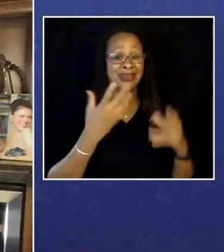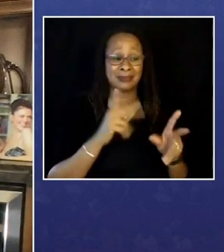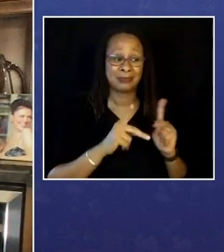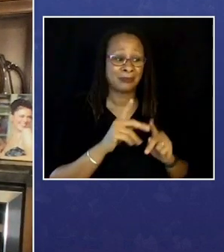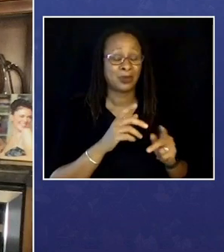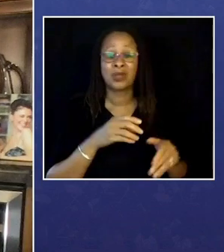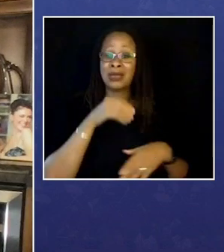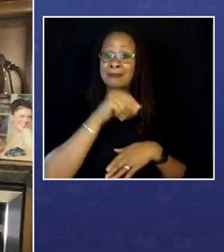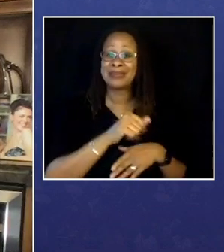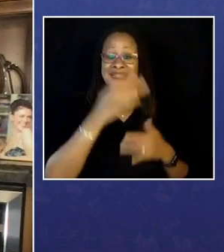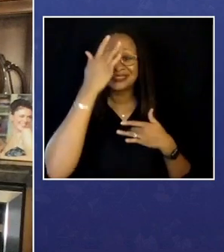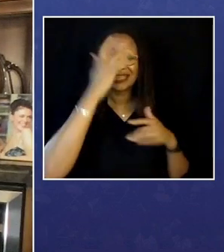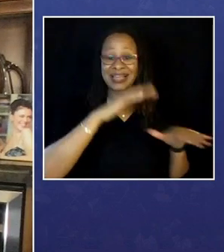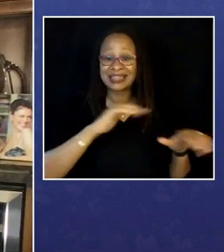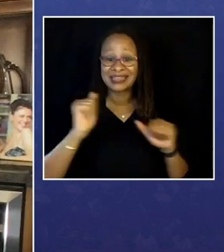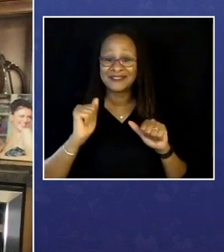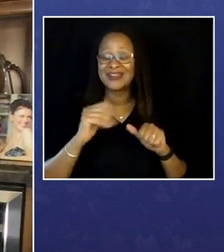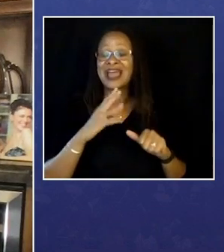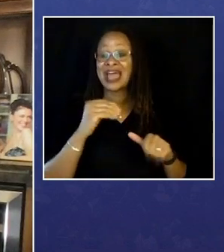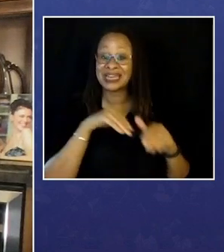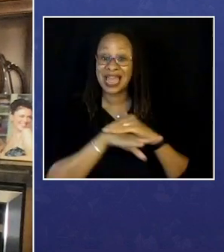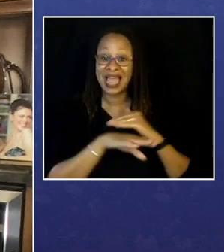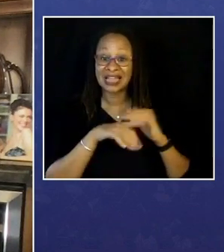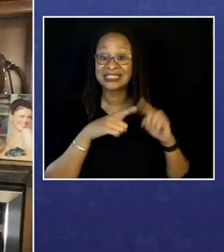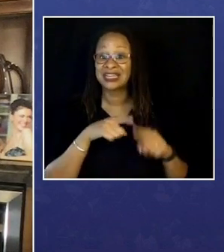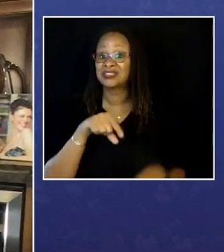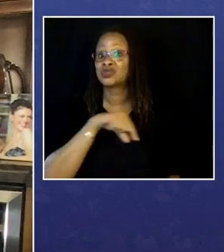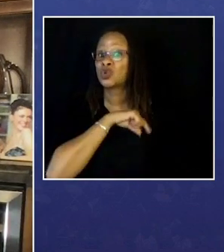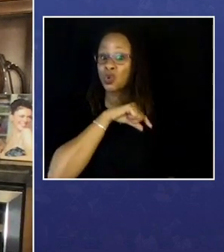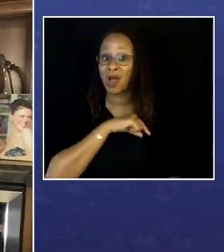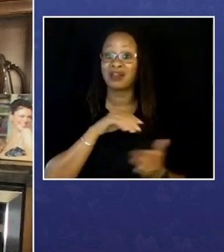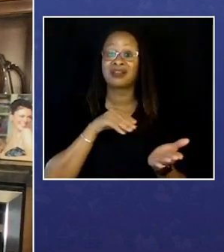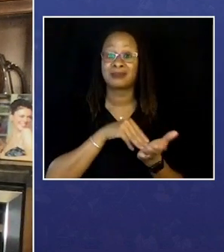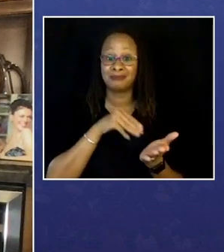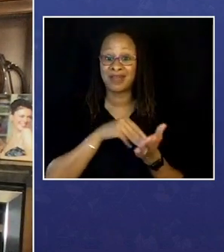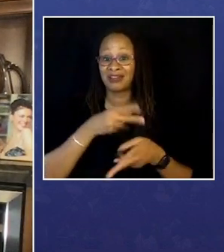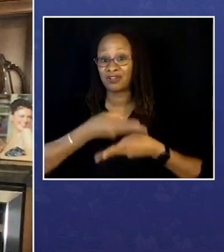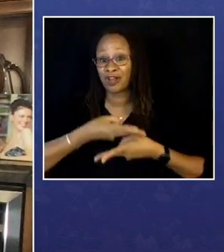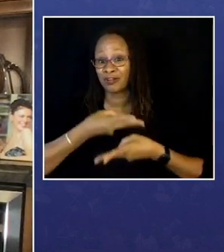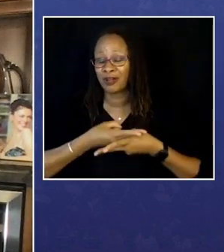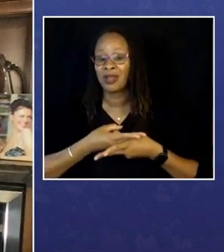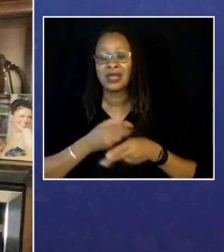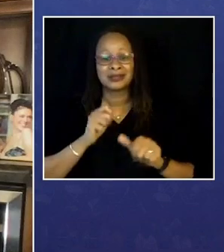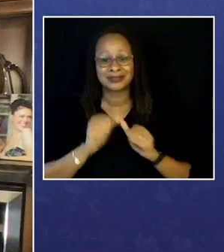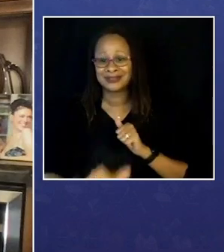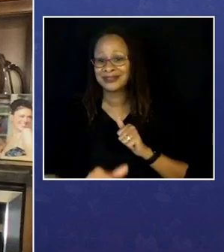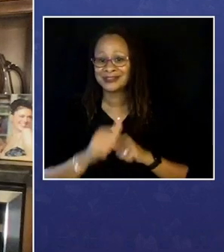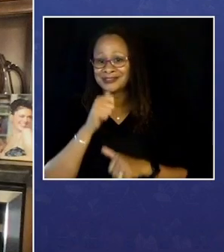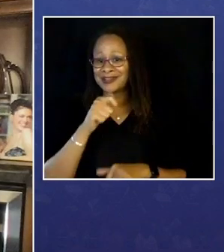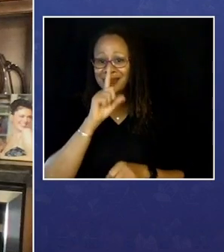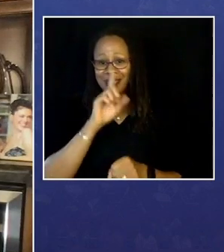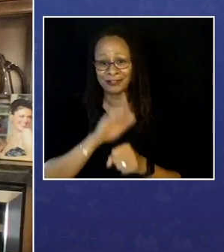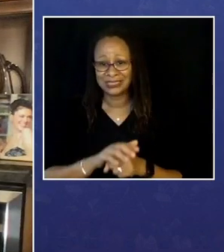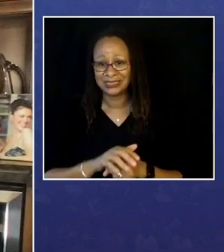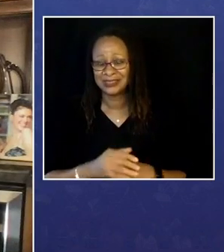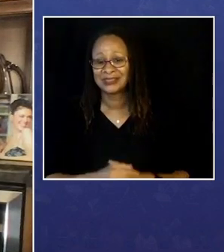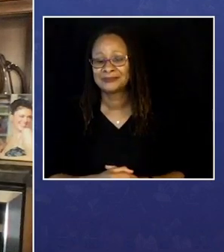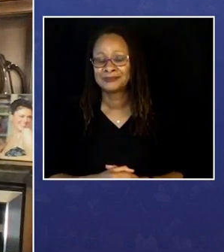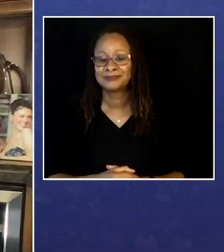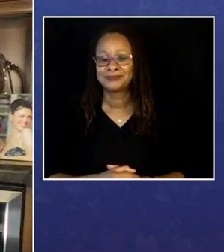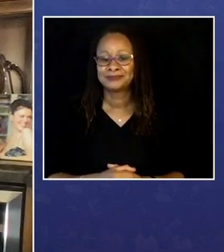people, paid sick leave and access to quality medical care are still not